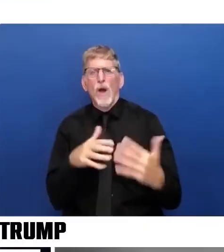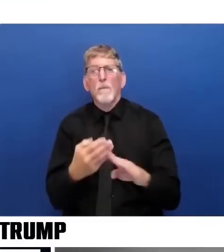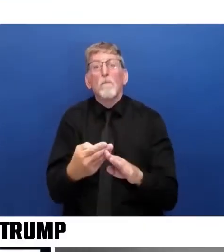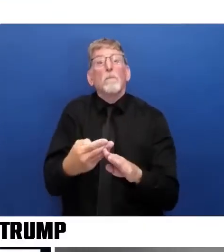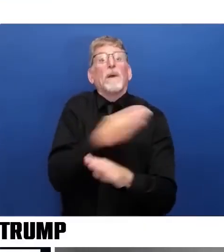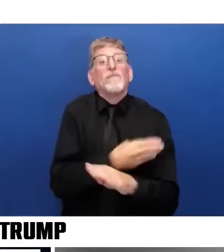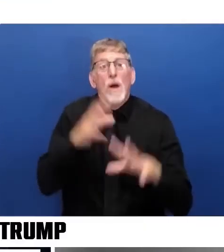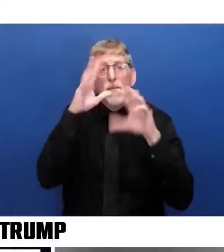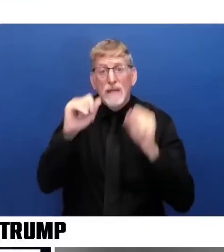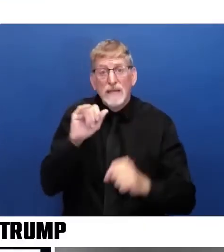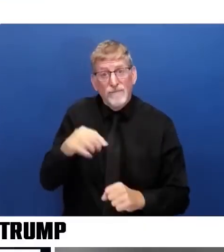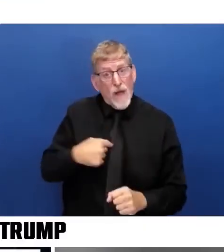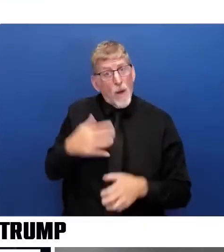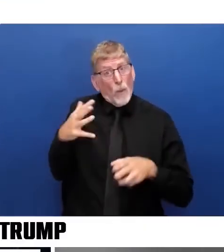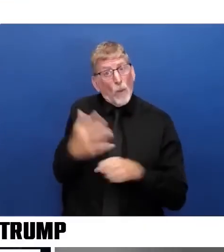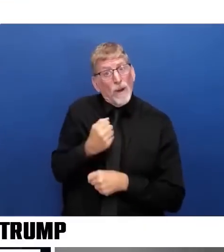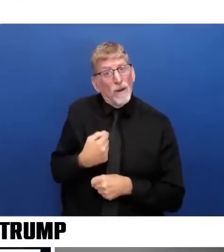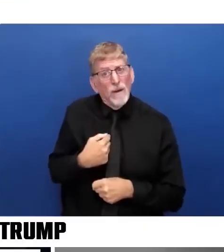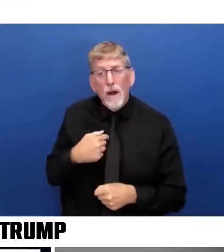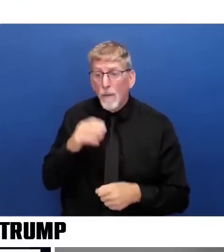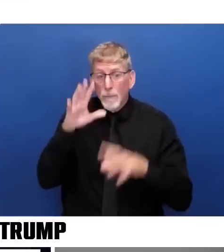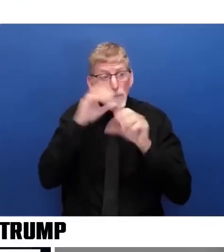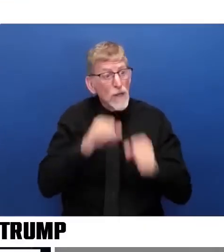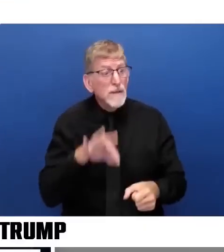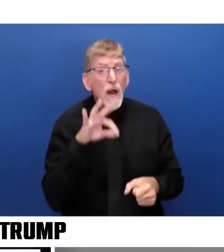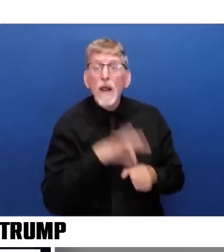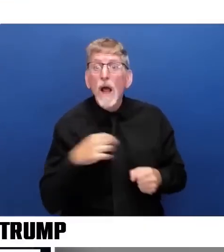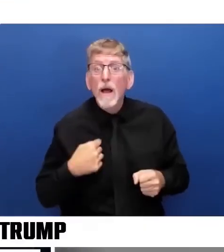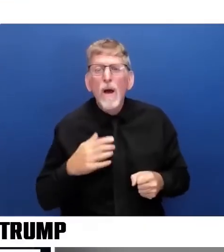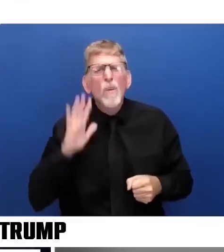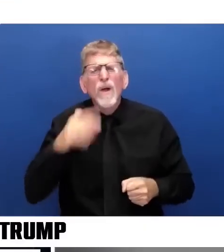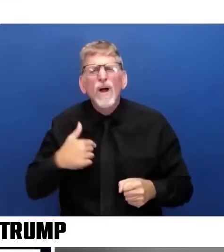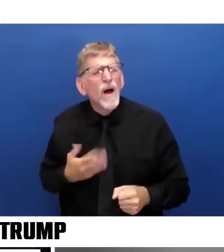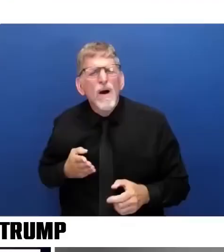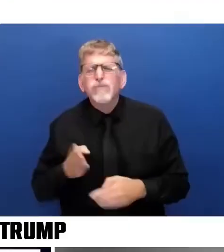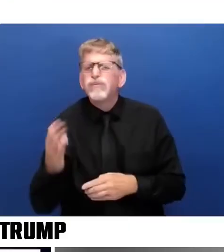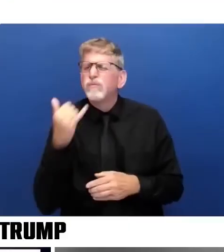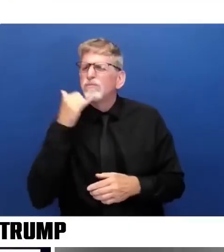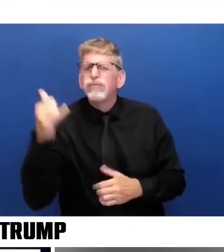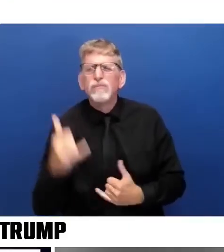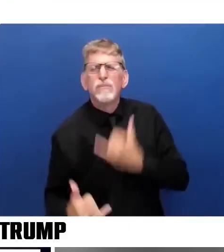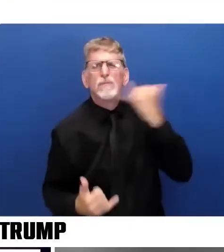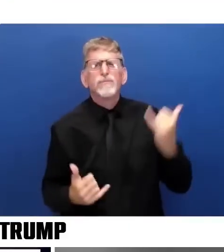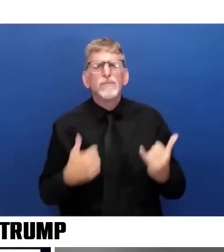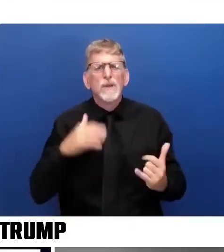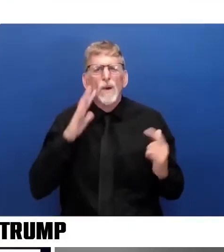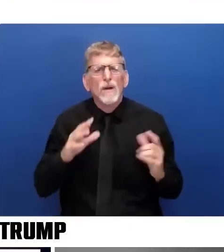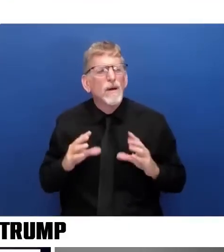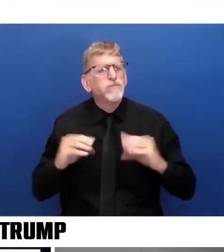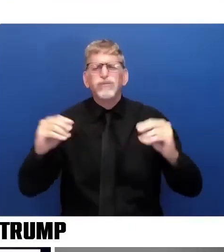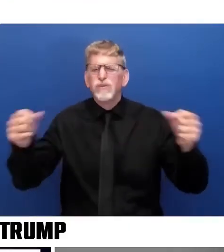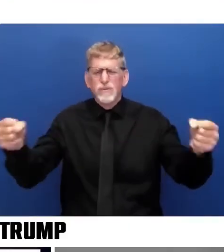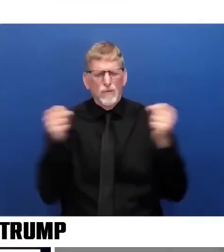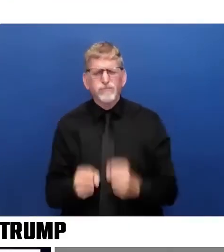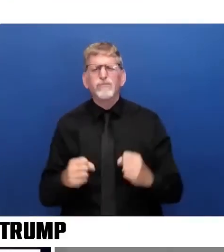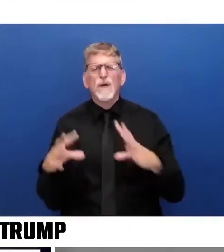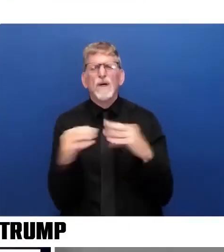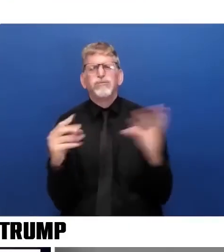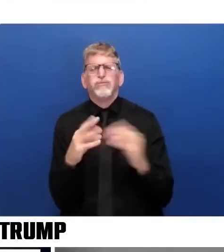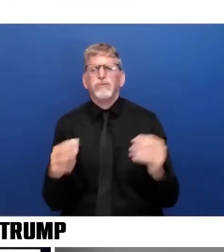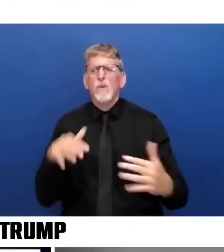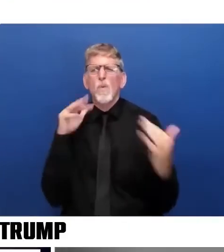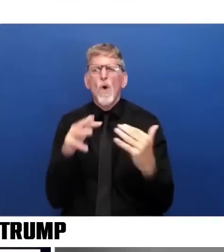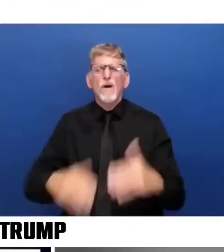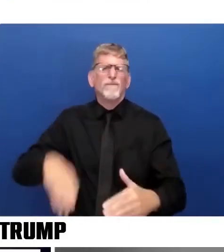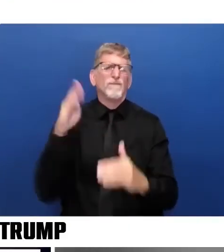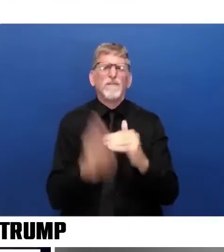president-elect, and what I'll do is I'll speak to one, I'll speak to the other, I'll get them together. That war would have never happened. And in fact, when